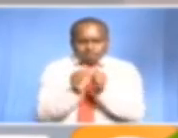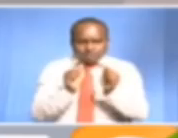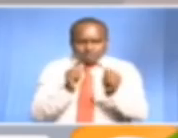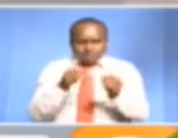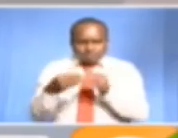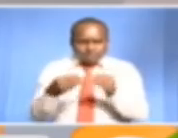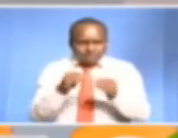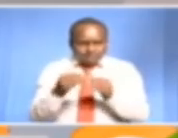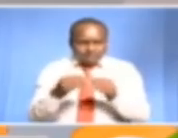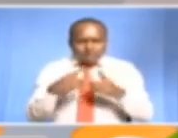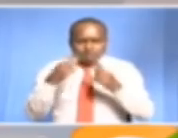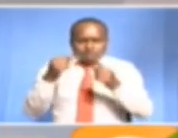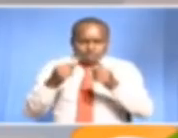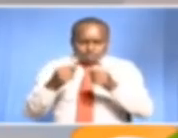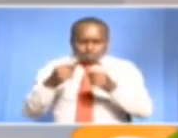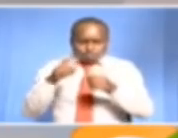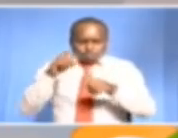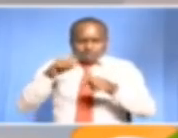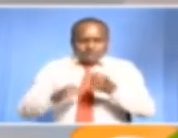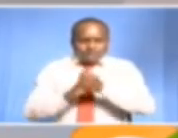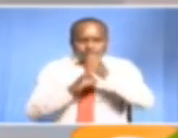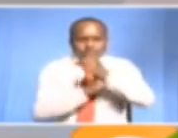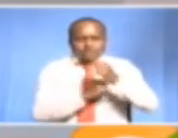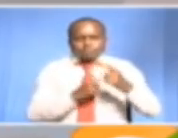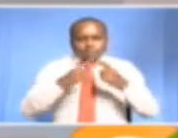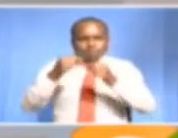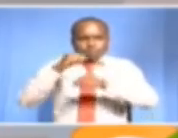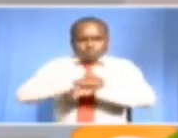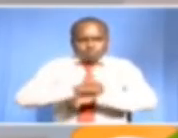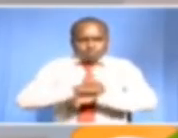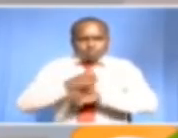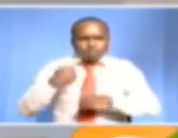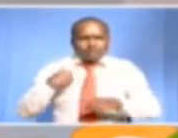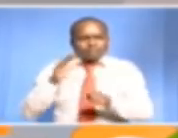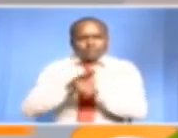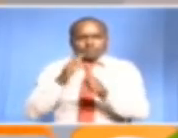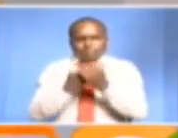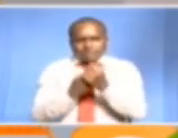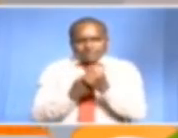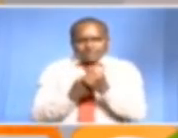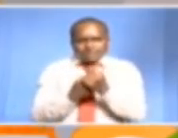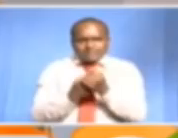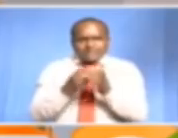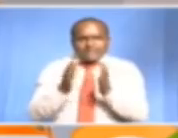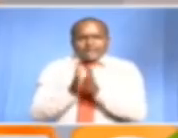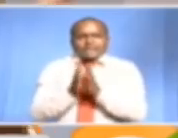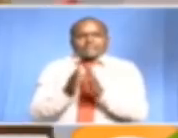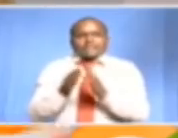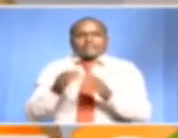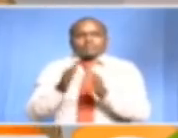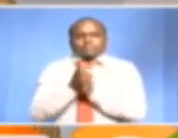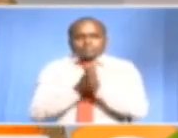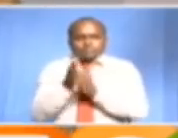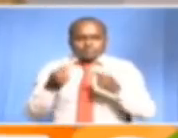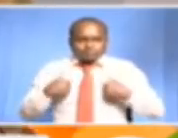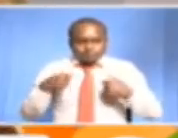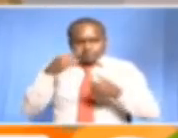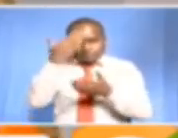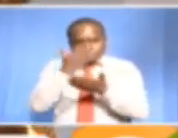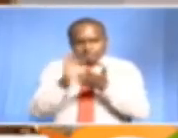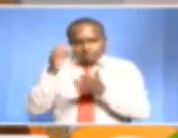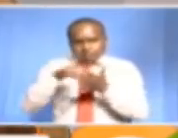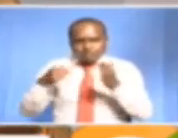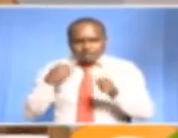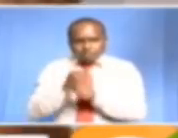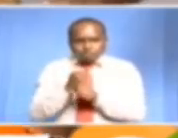school, who need support right. in terms of going to school. So I have a lot of partners that I partner with. And so it also keeps me going, because part of what I do is that I make sure that